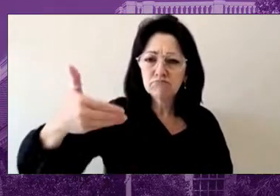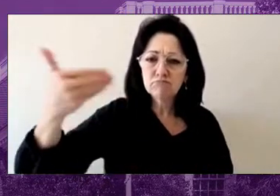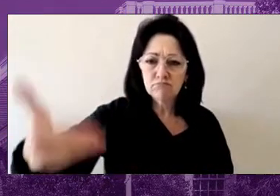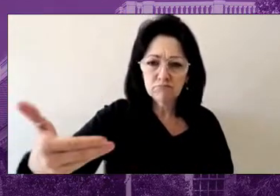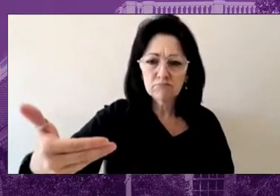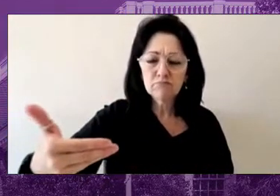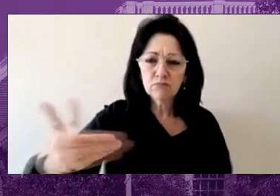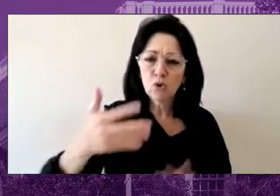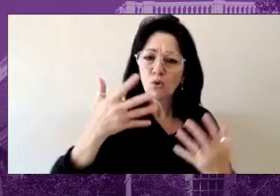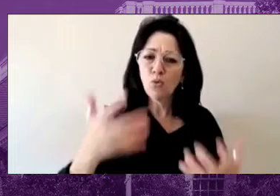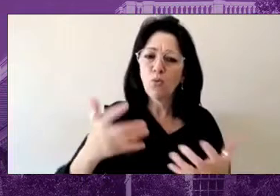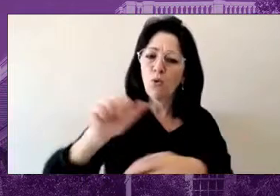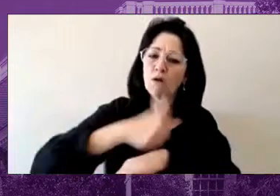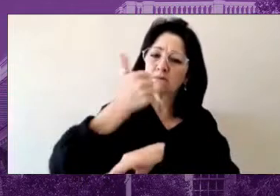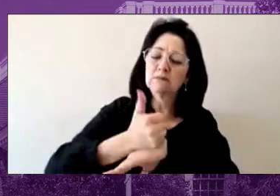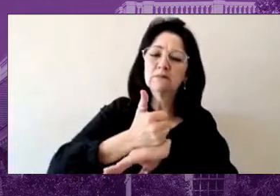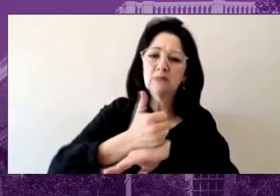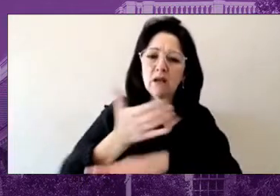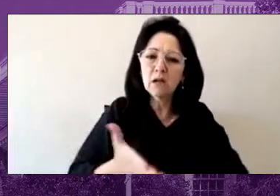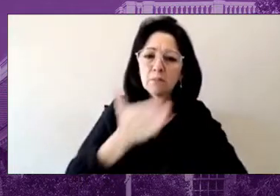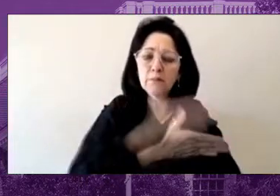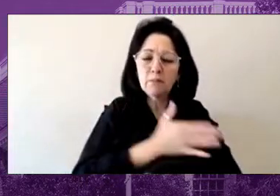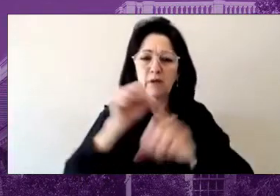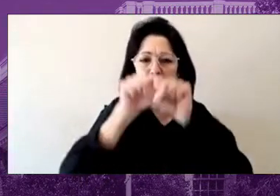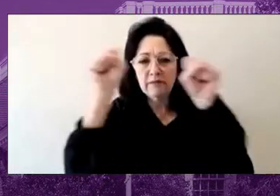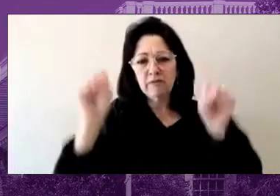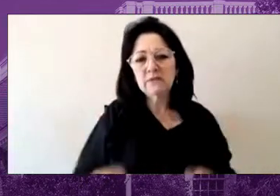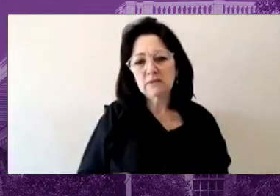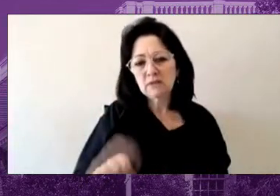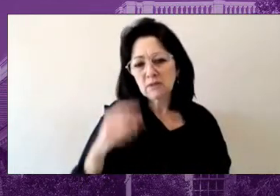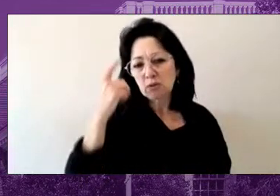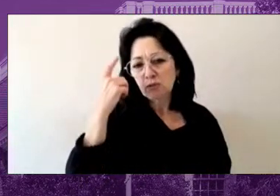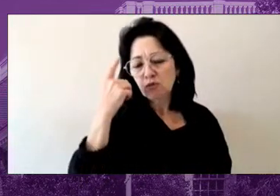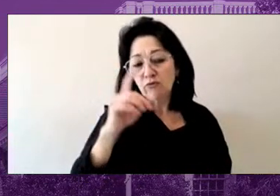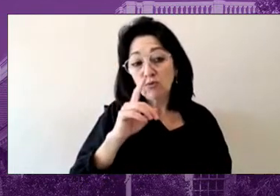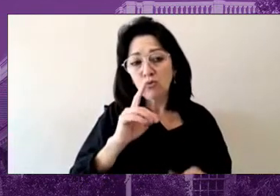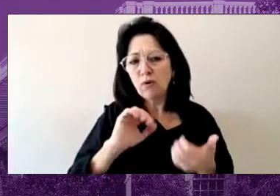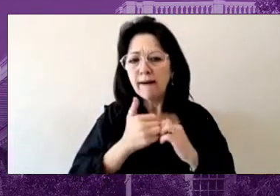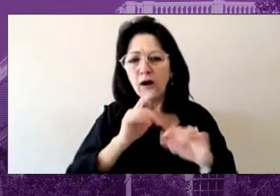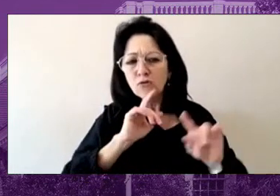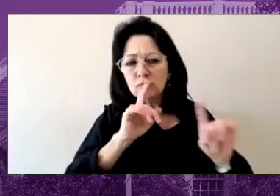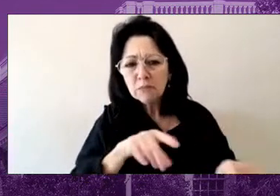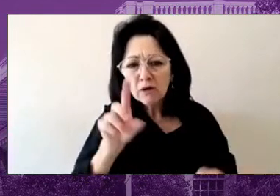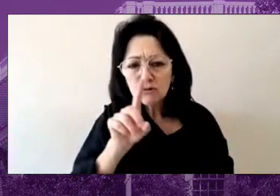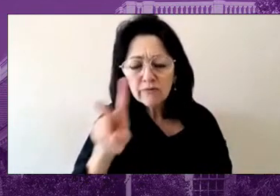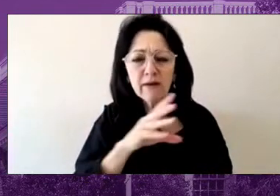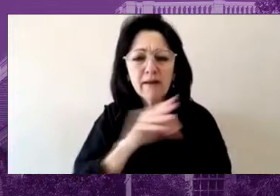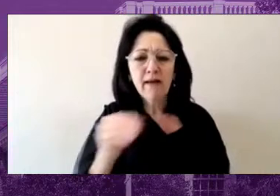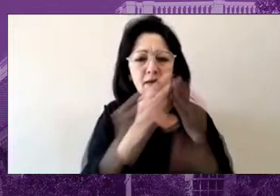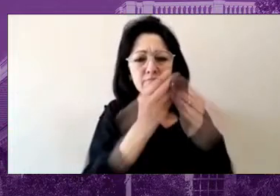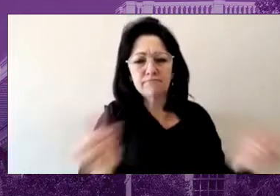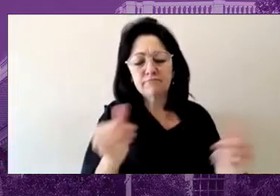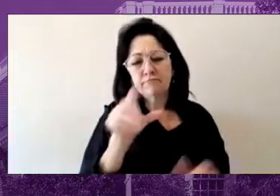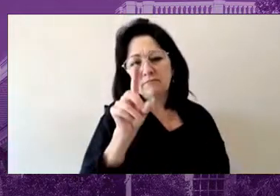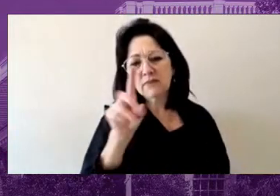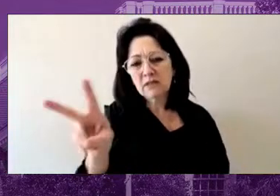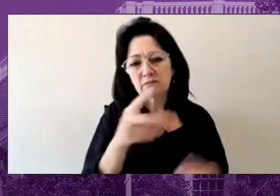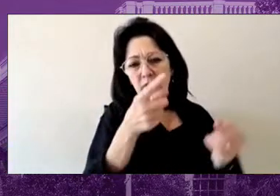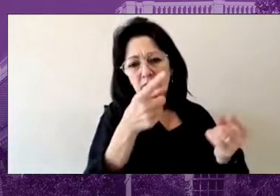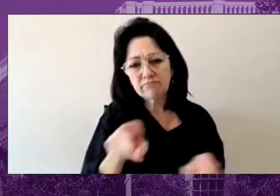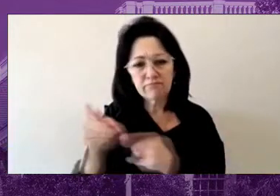create a better system for the response and eradication of domestic violence. And I want to thank you all for the work that you